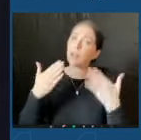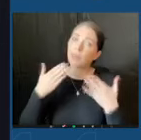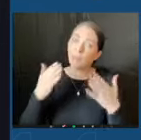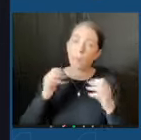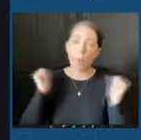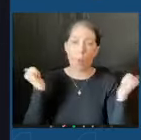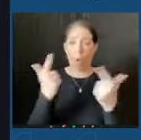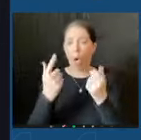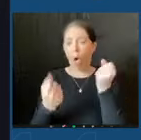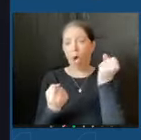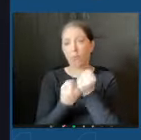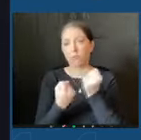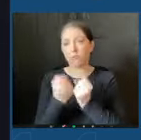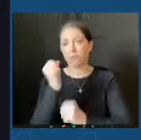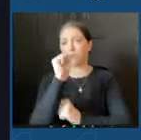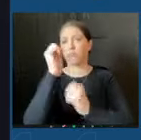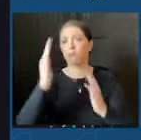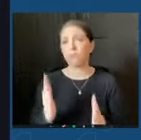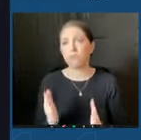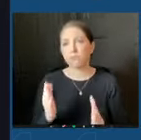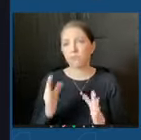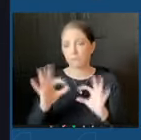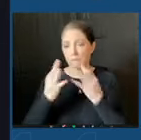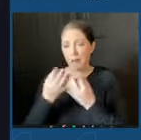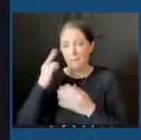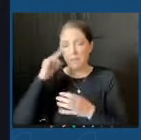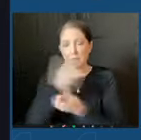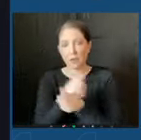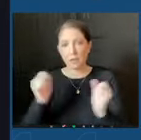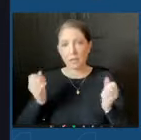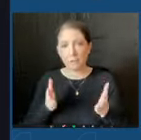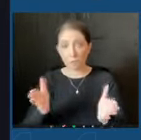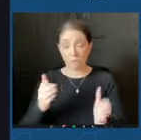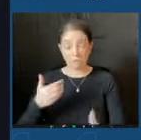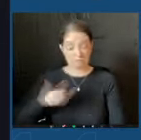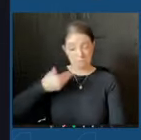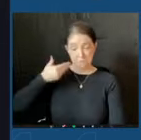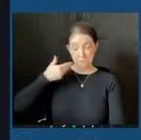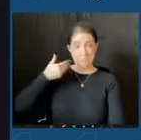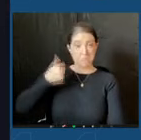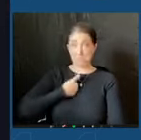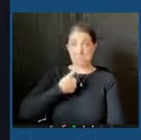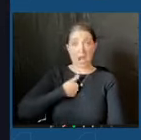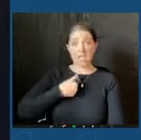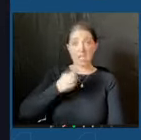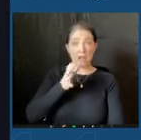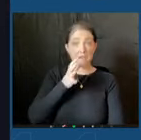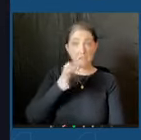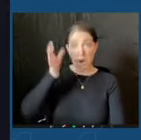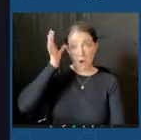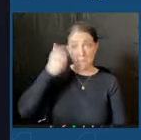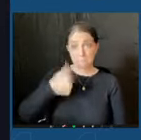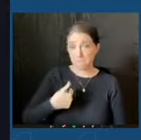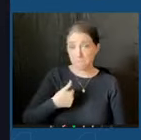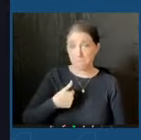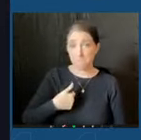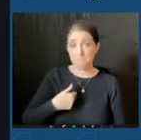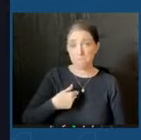advocates for families, for safe streets. I'm a parent. I have twin boys, identical twin boys. They're 8 years